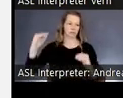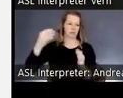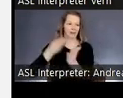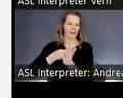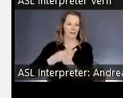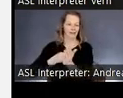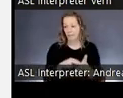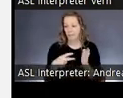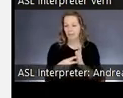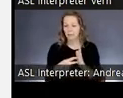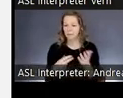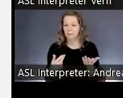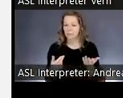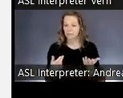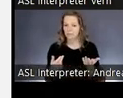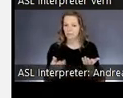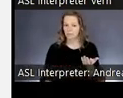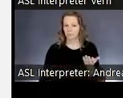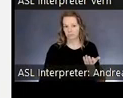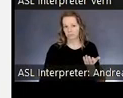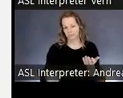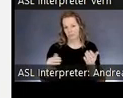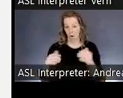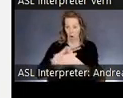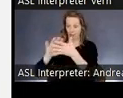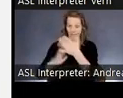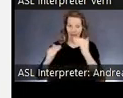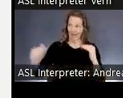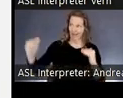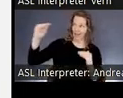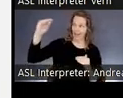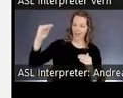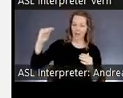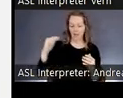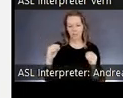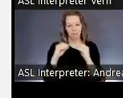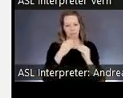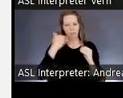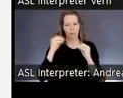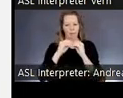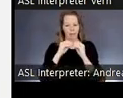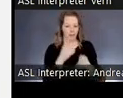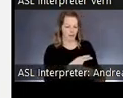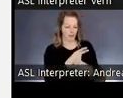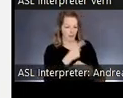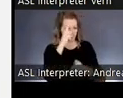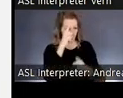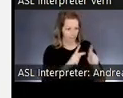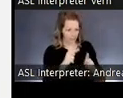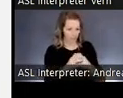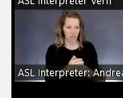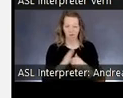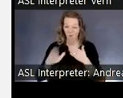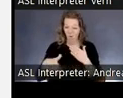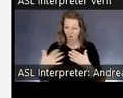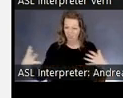means that it's above the way we care for people. And we think about this as our understanding of historical and cultural